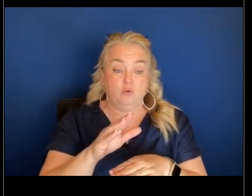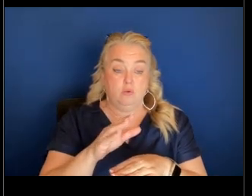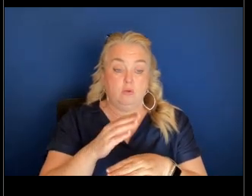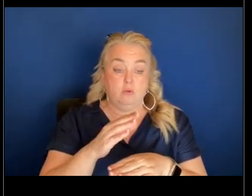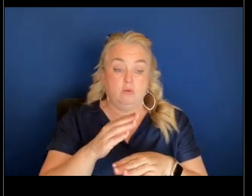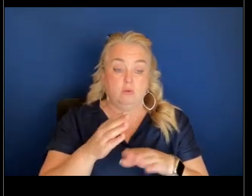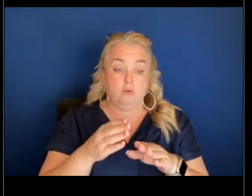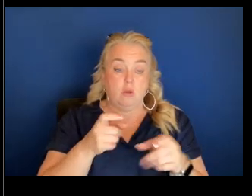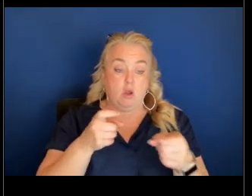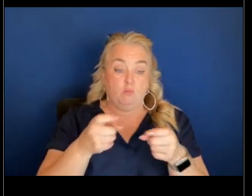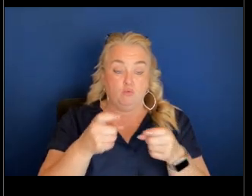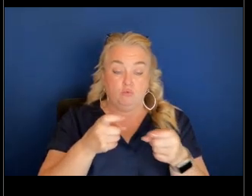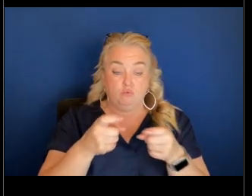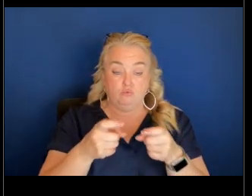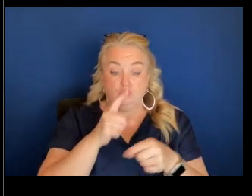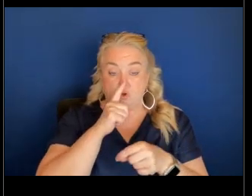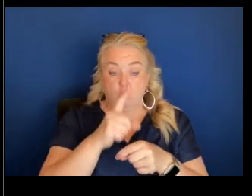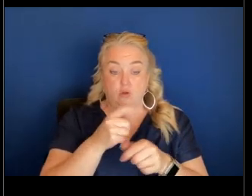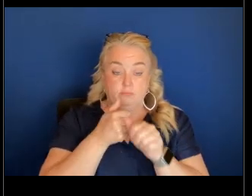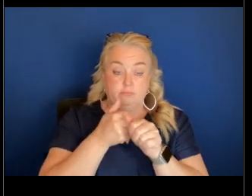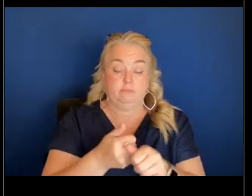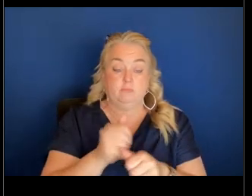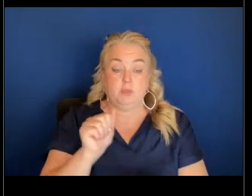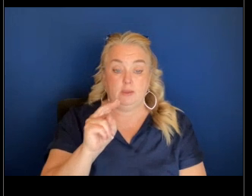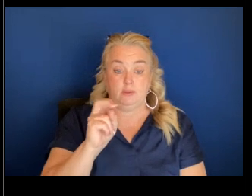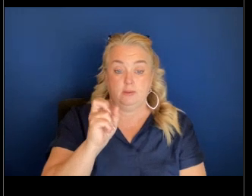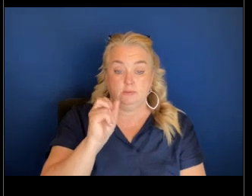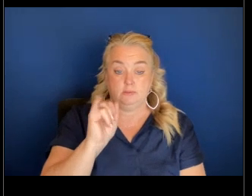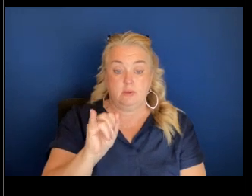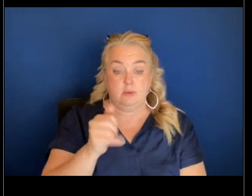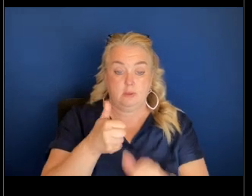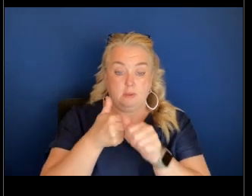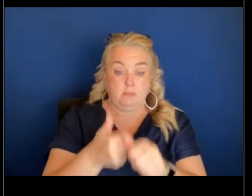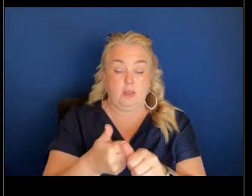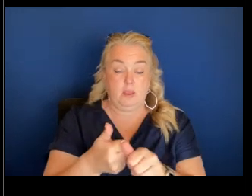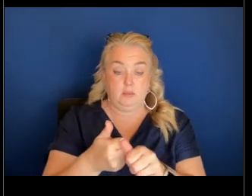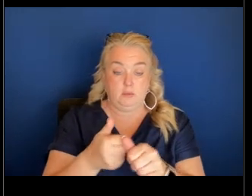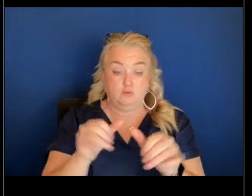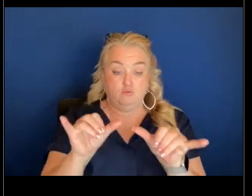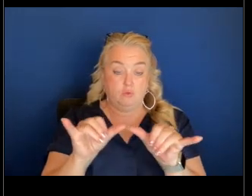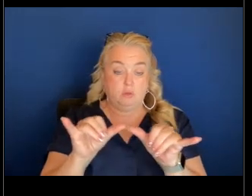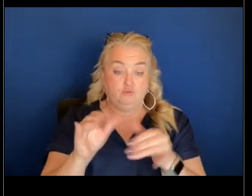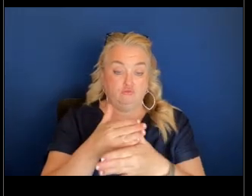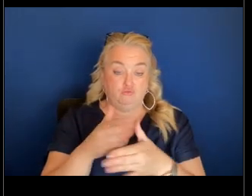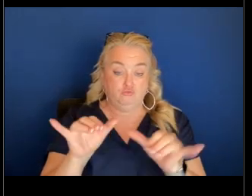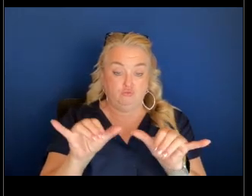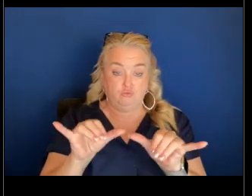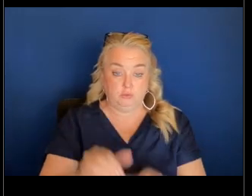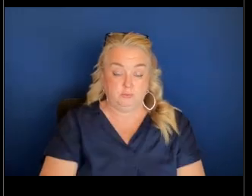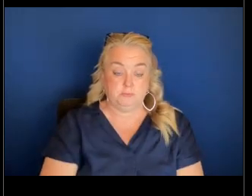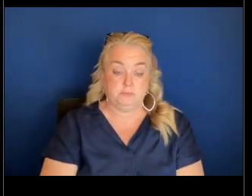operable controls are within ANSI compliant reach ranges.